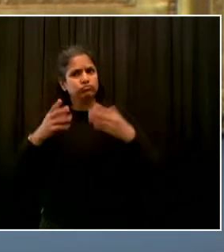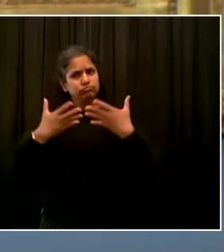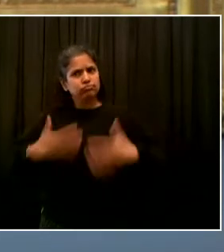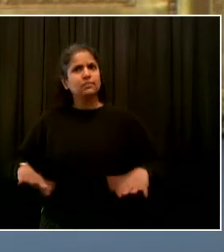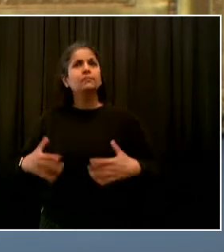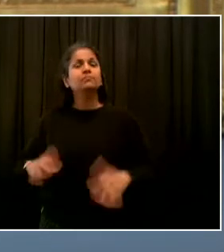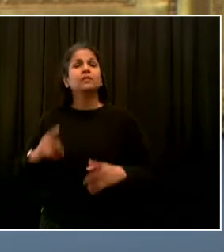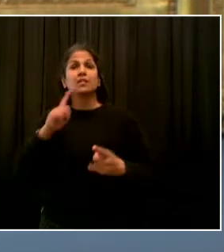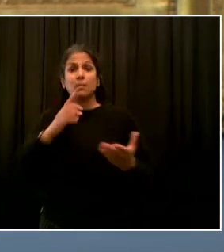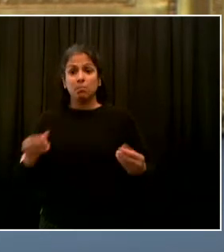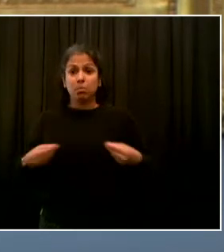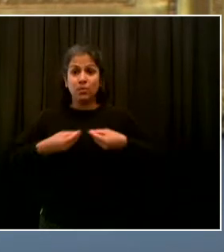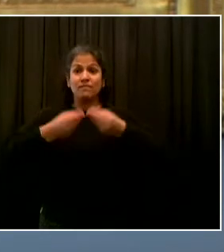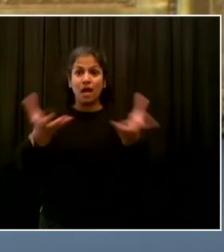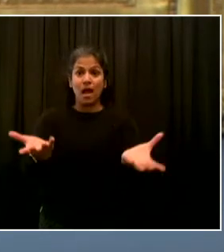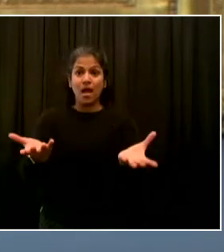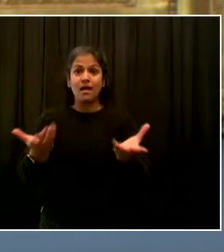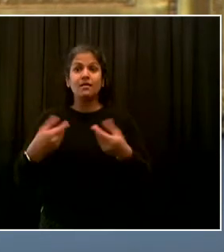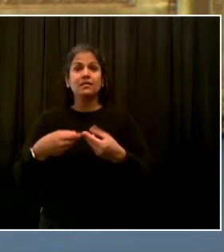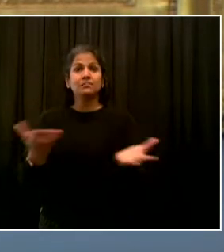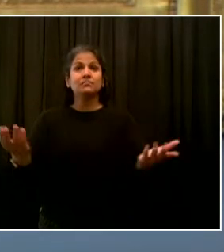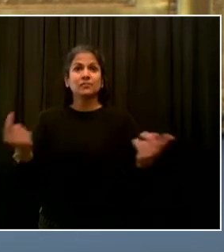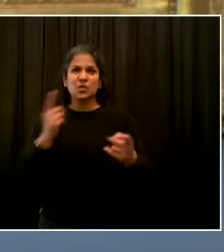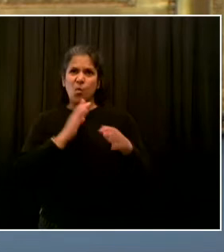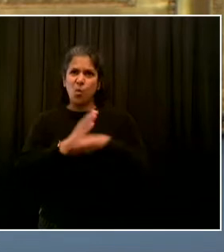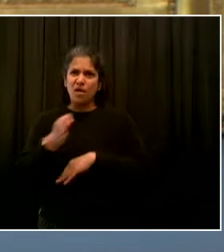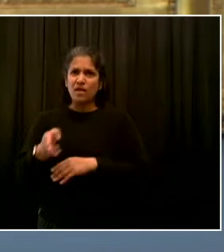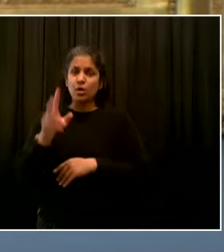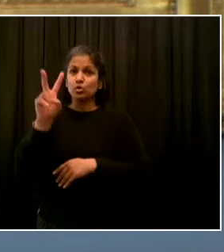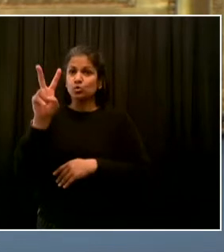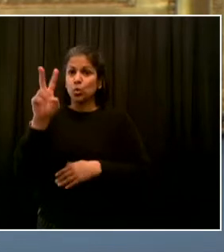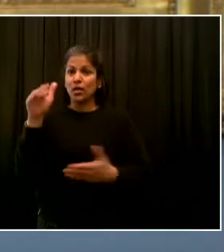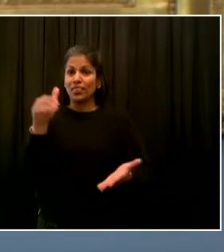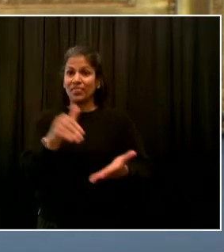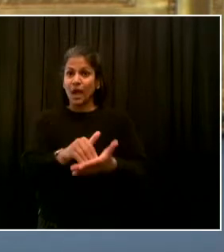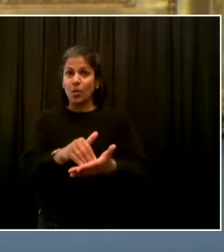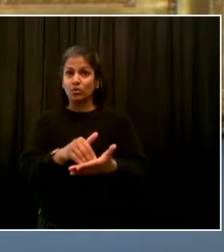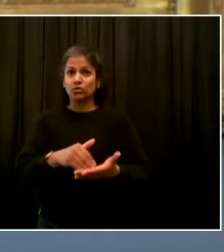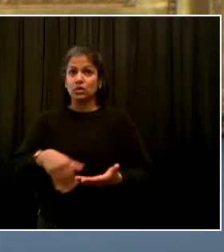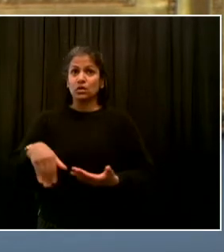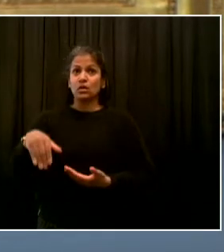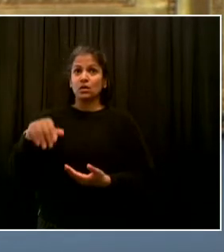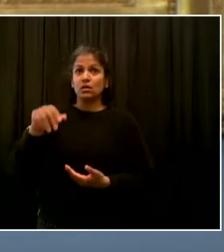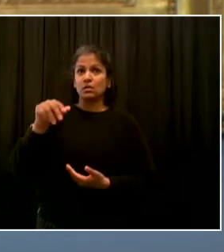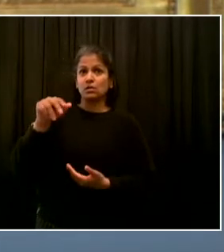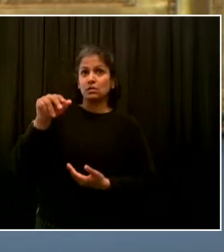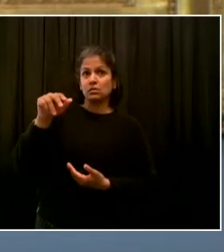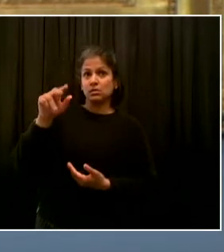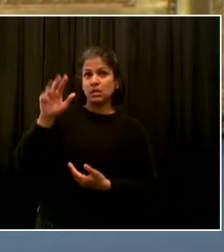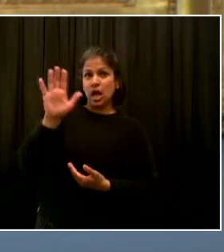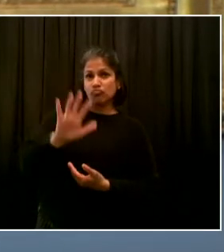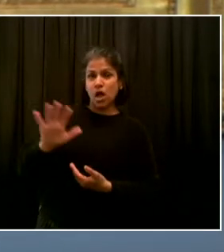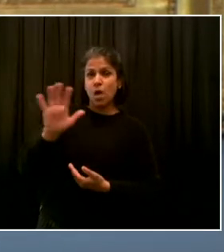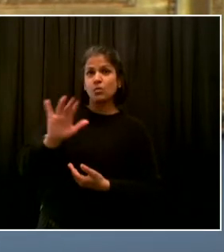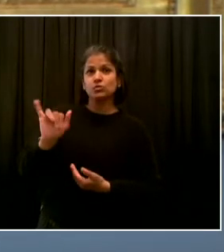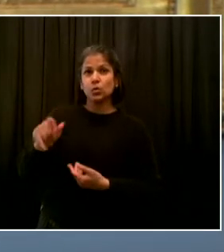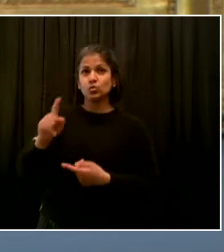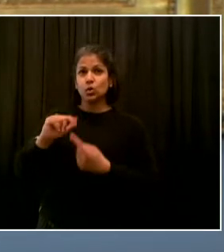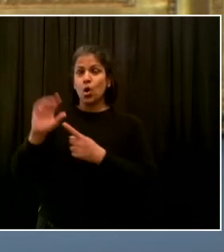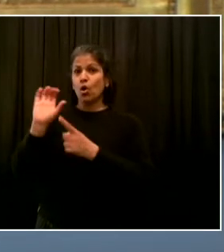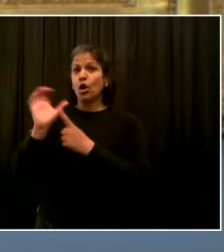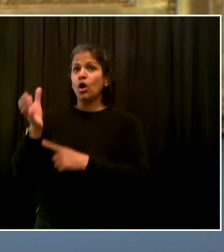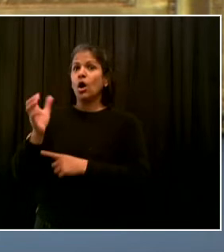to over 2,500 community organizations, library, cultural institutions, houses of